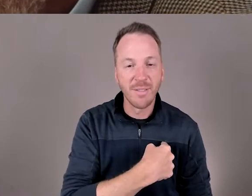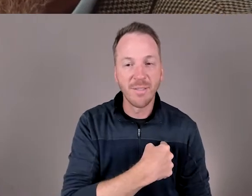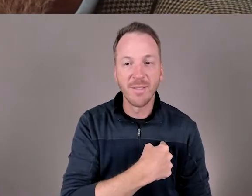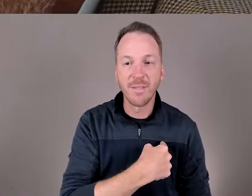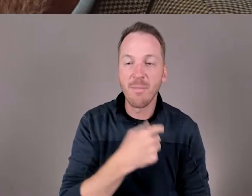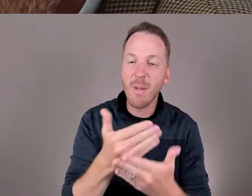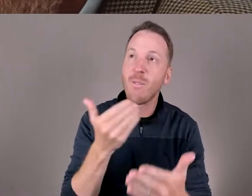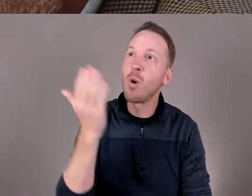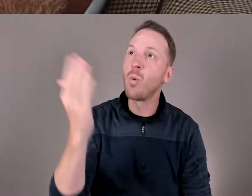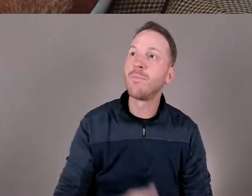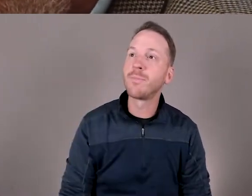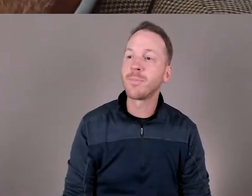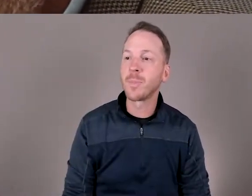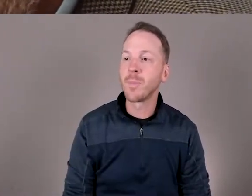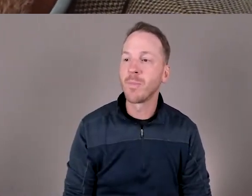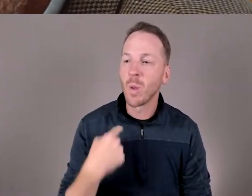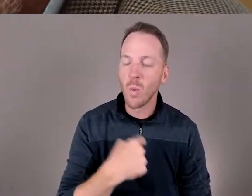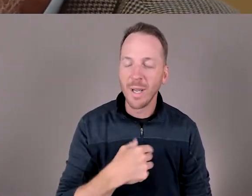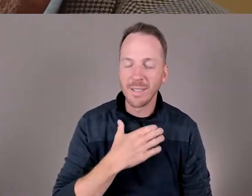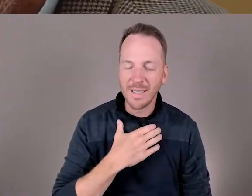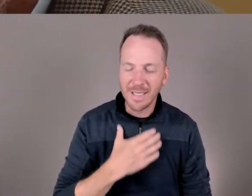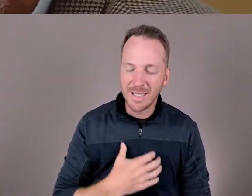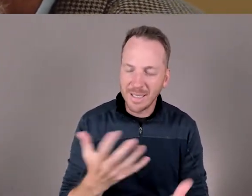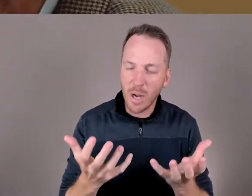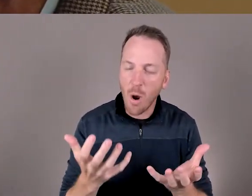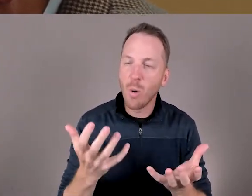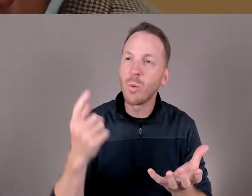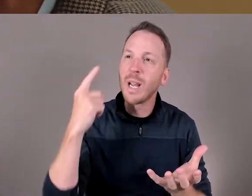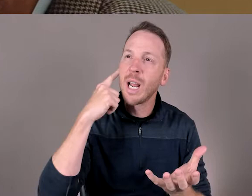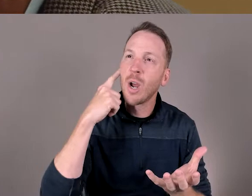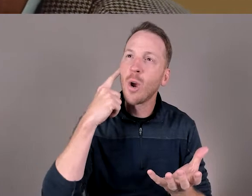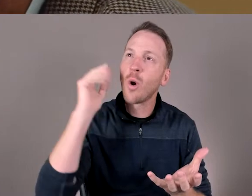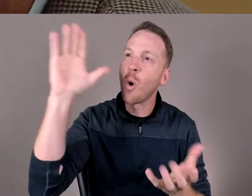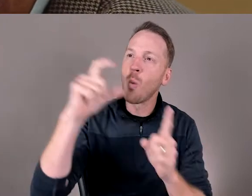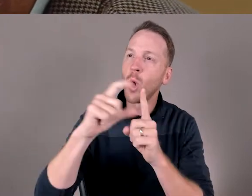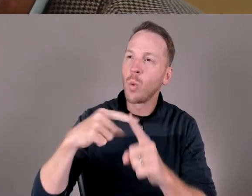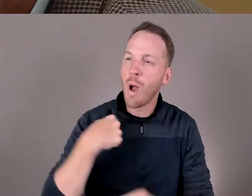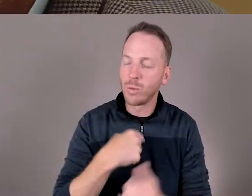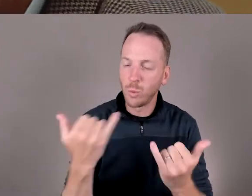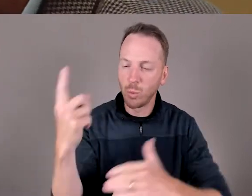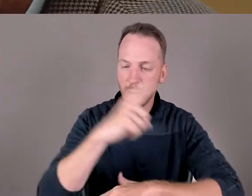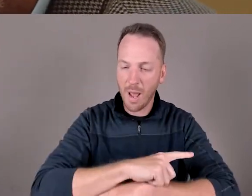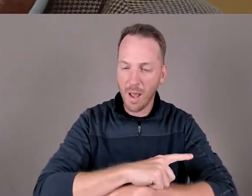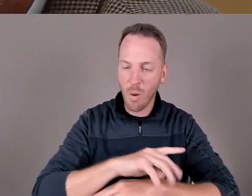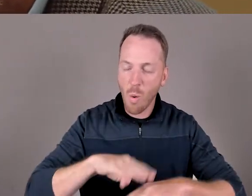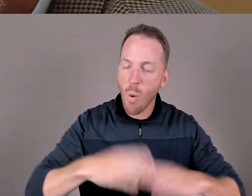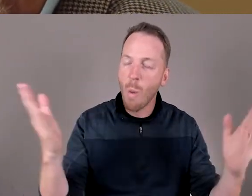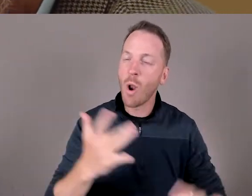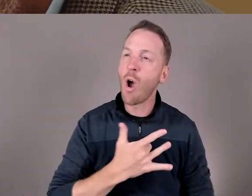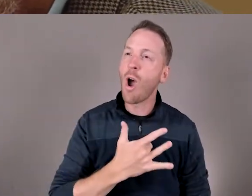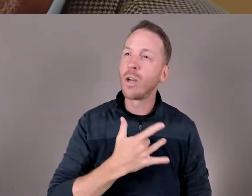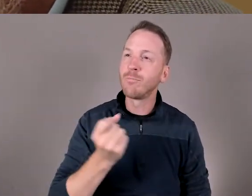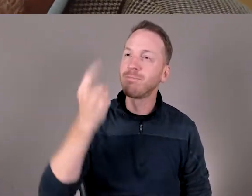you. We desire to hear what you have to say to us today. Open our hearts, open